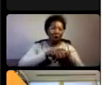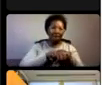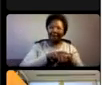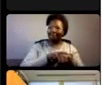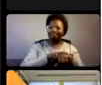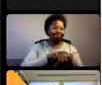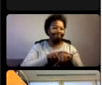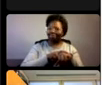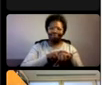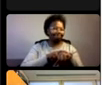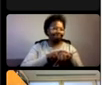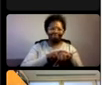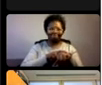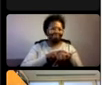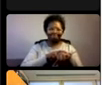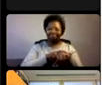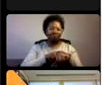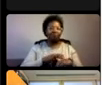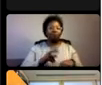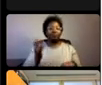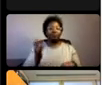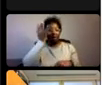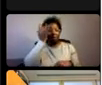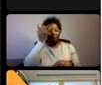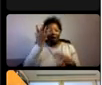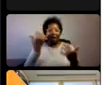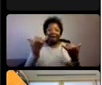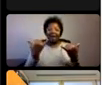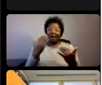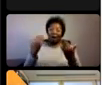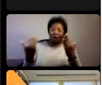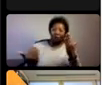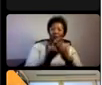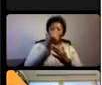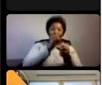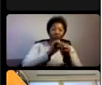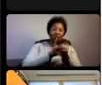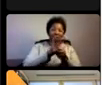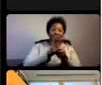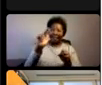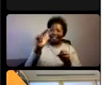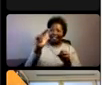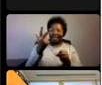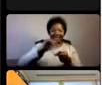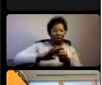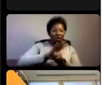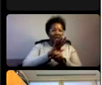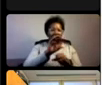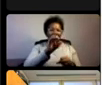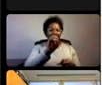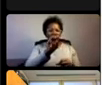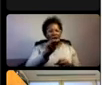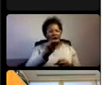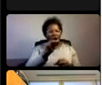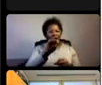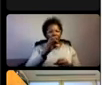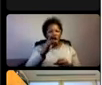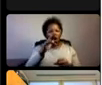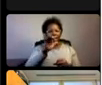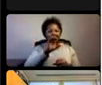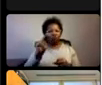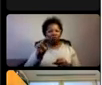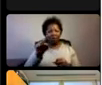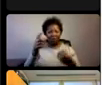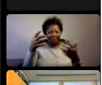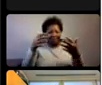the spike is unusual because we have the new Omicron variant, and everybody has heard in the news, right, that this